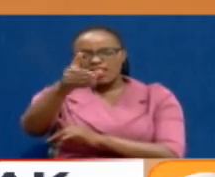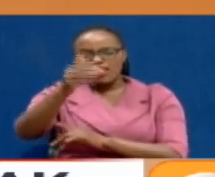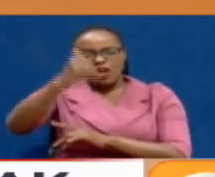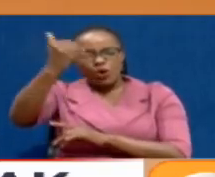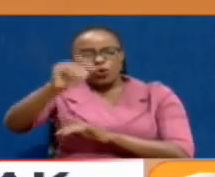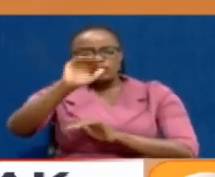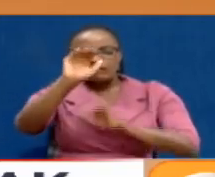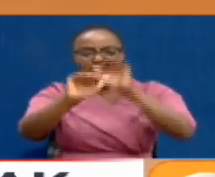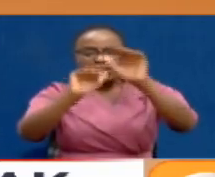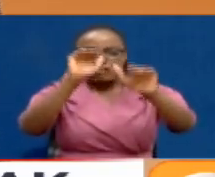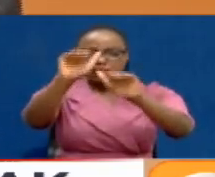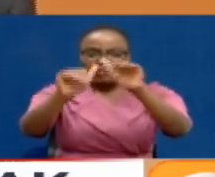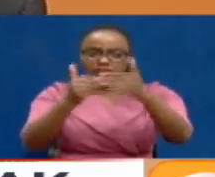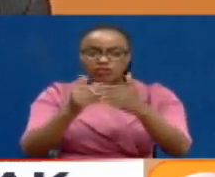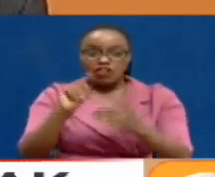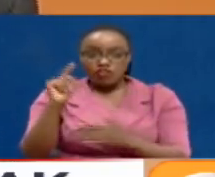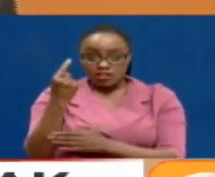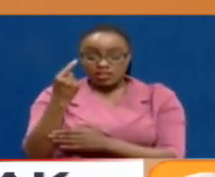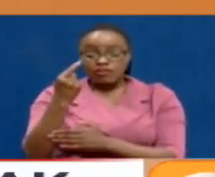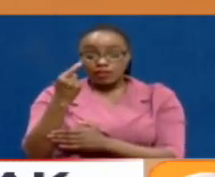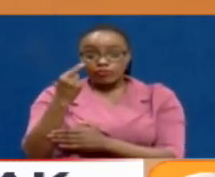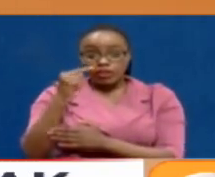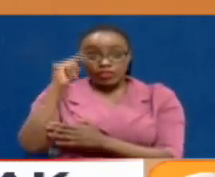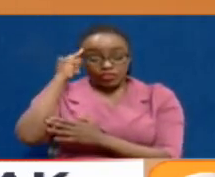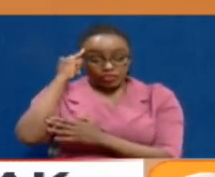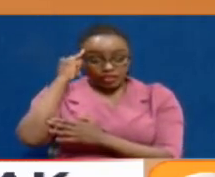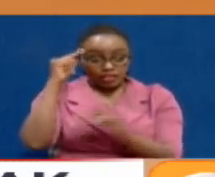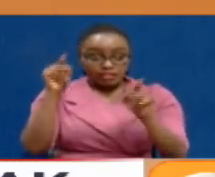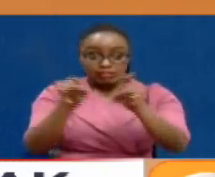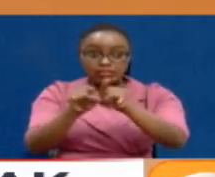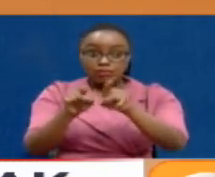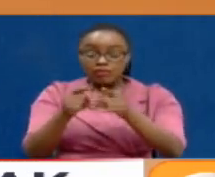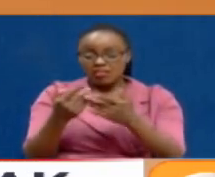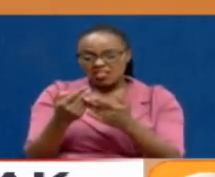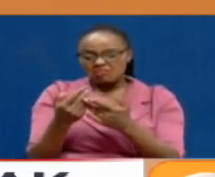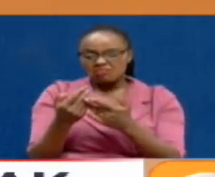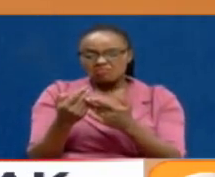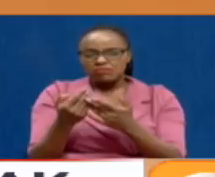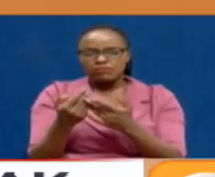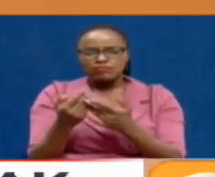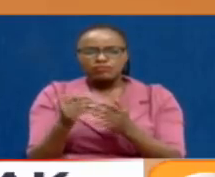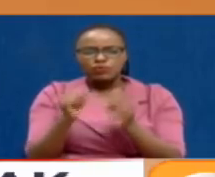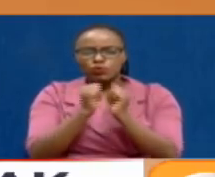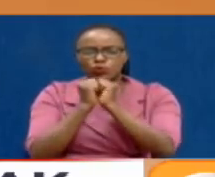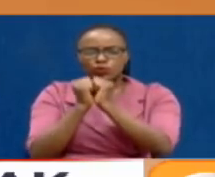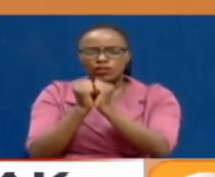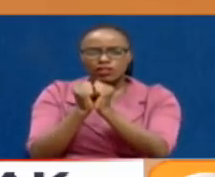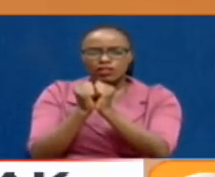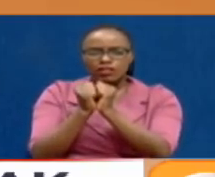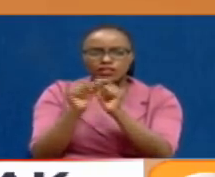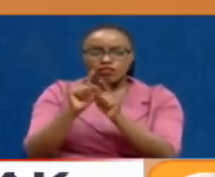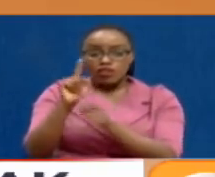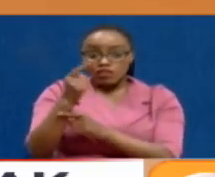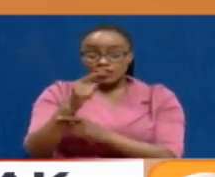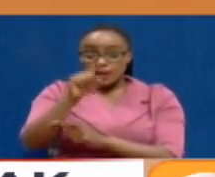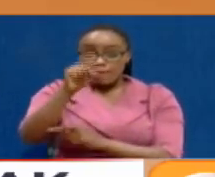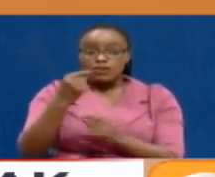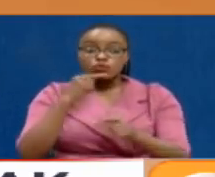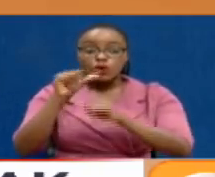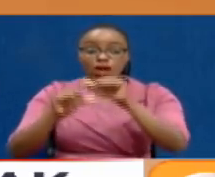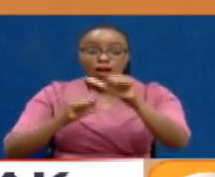throughout. So first of all, I think because it's really related to health workers, I have to address the fact